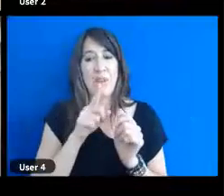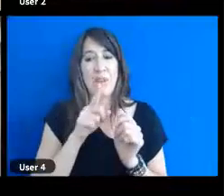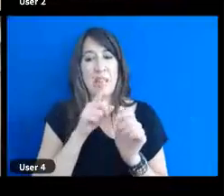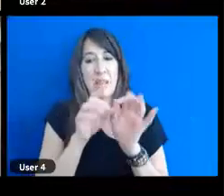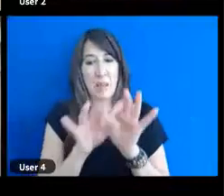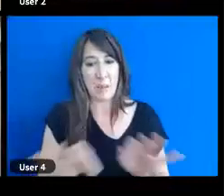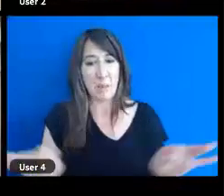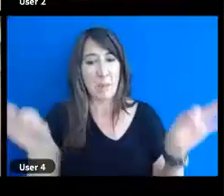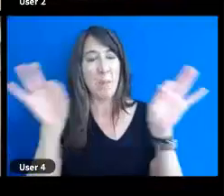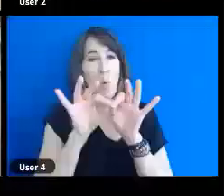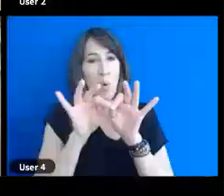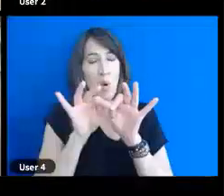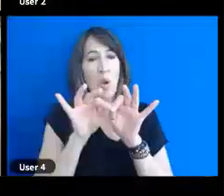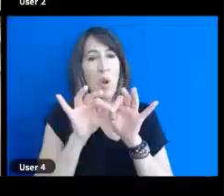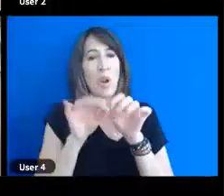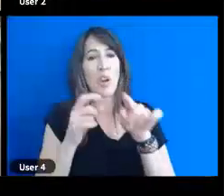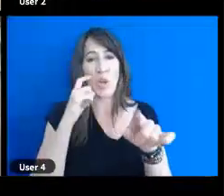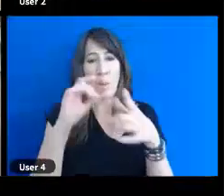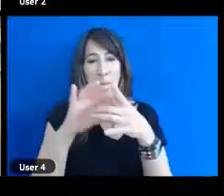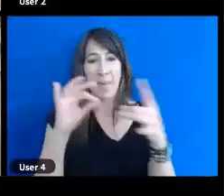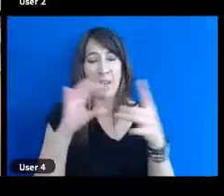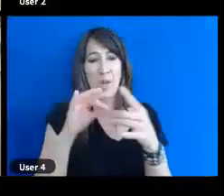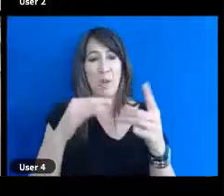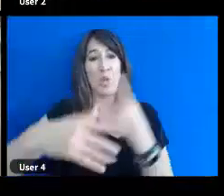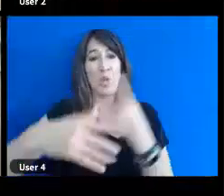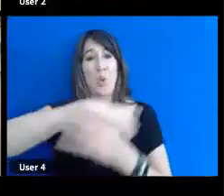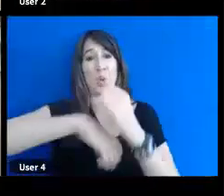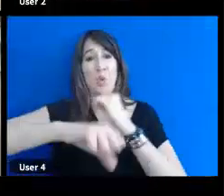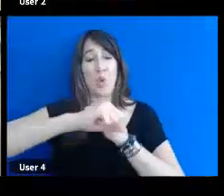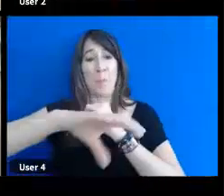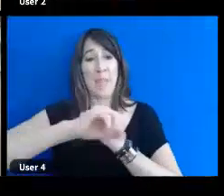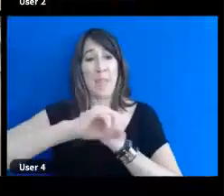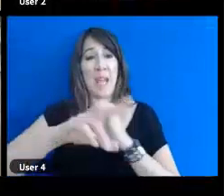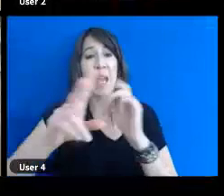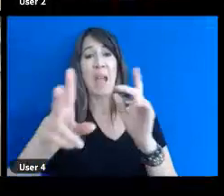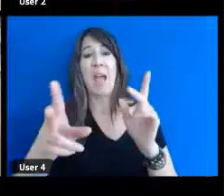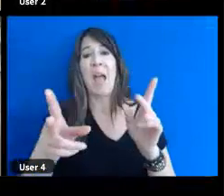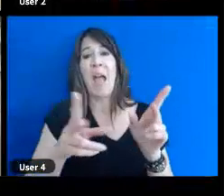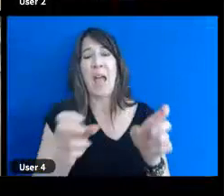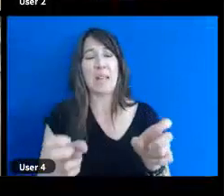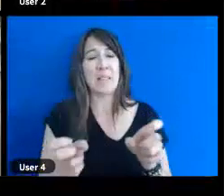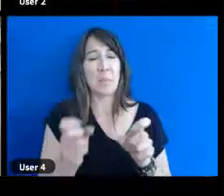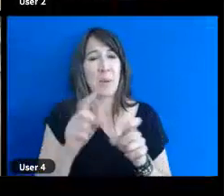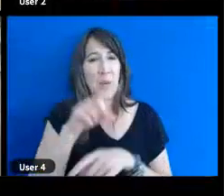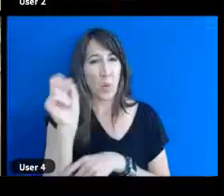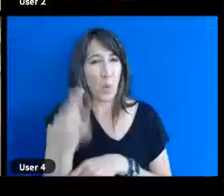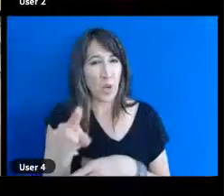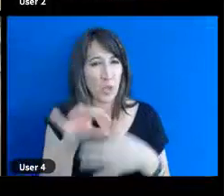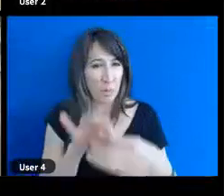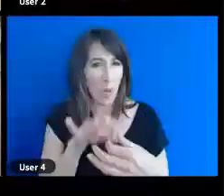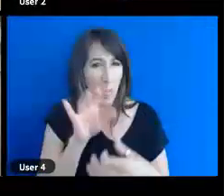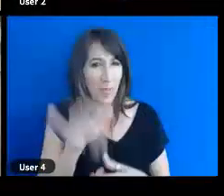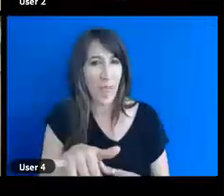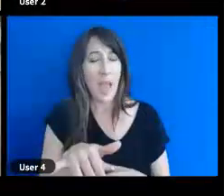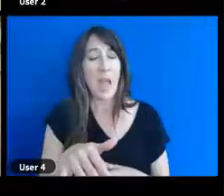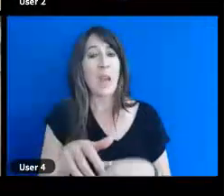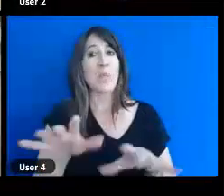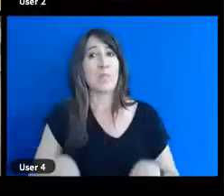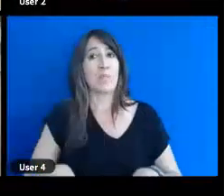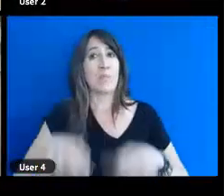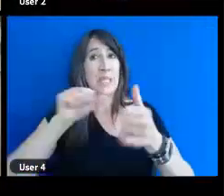you. I do think that it's really important that we, what you just mentioned there, Trish, about social media, and somebody who